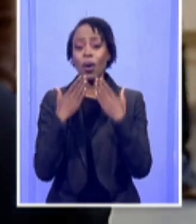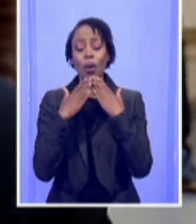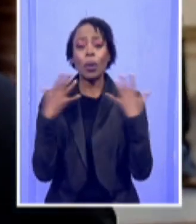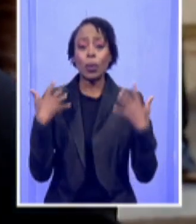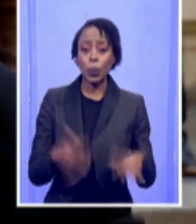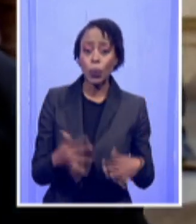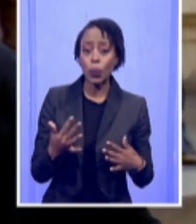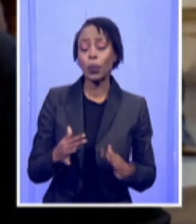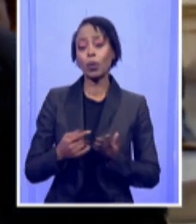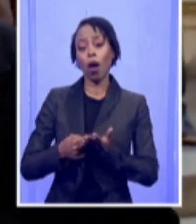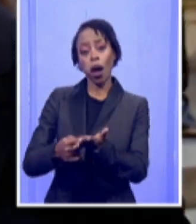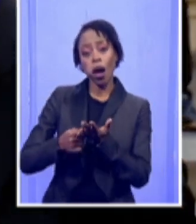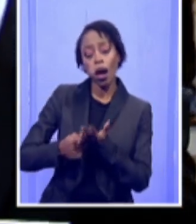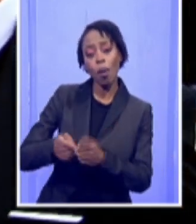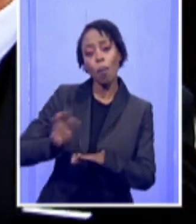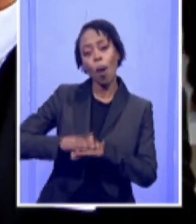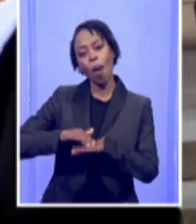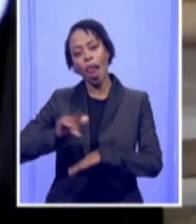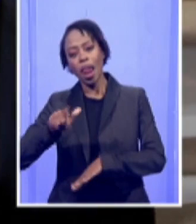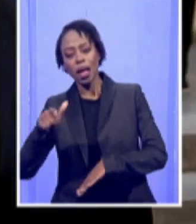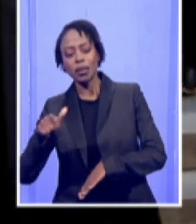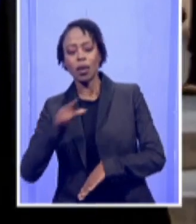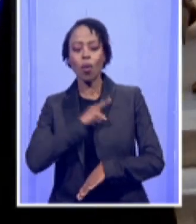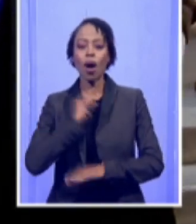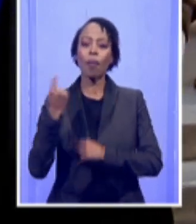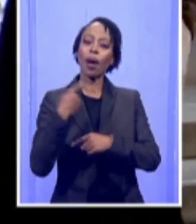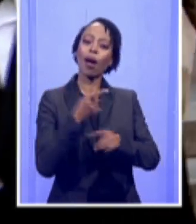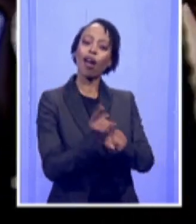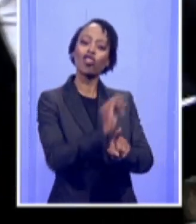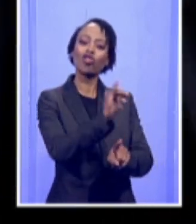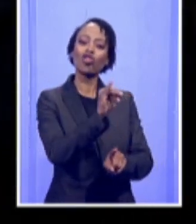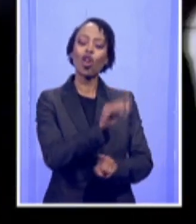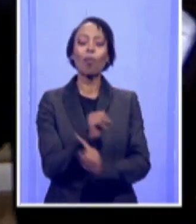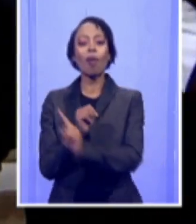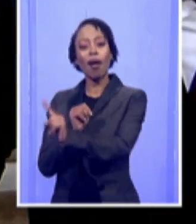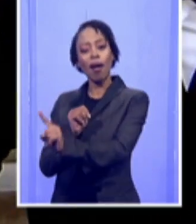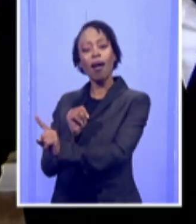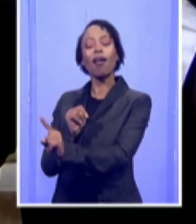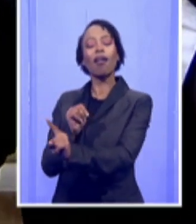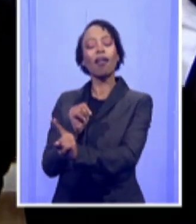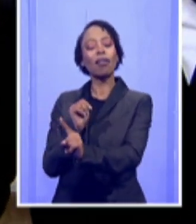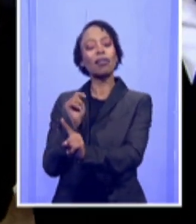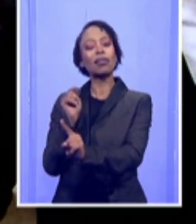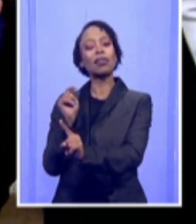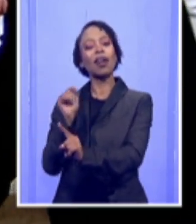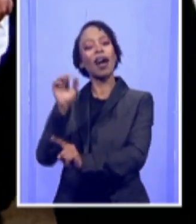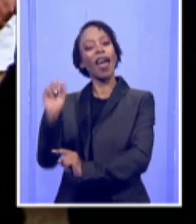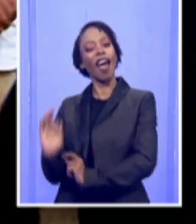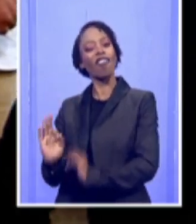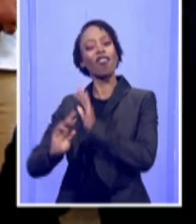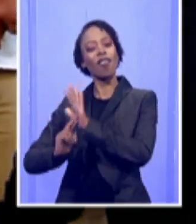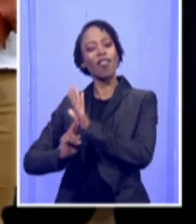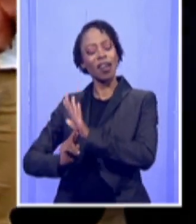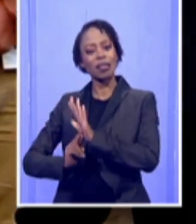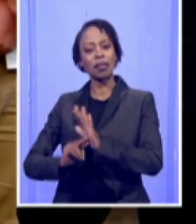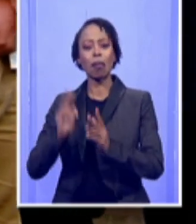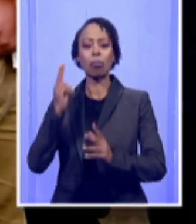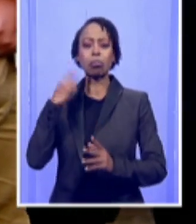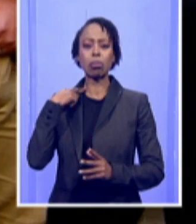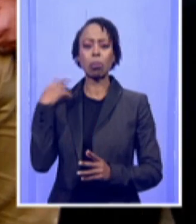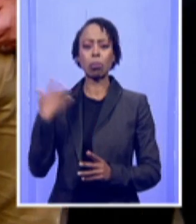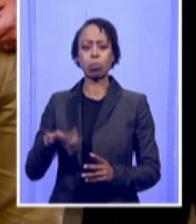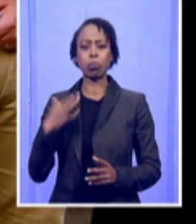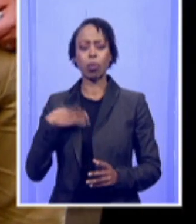that conversation in a few minutes as I wrap up to studio. That was AfriForum's Ernst Roots, who was just expressing disappointment today after they lost their